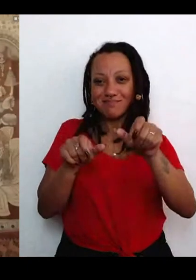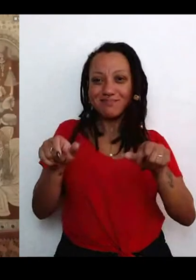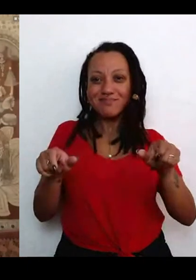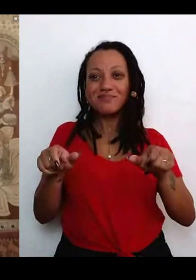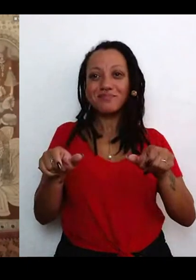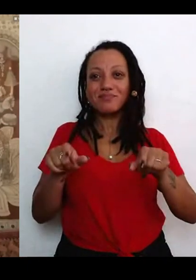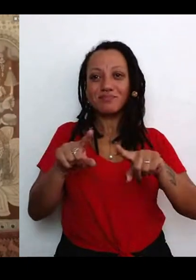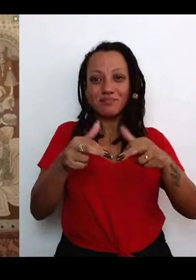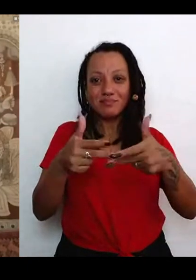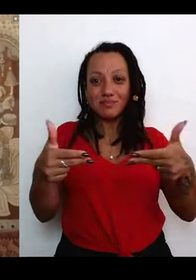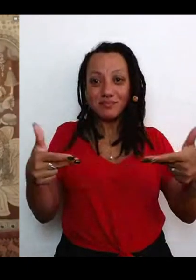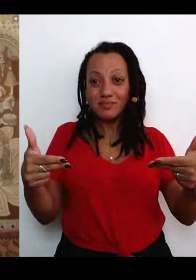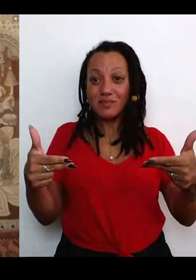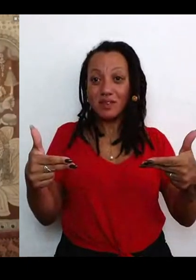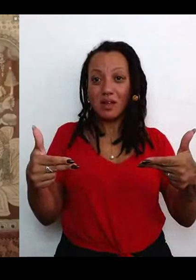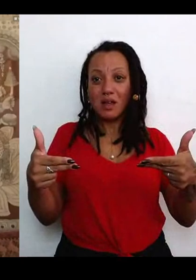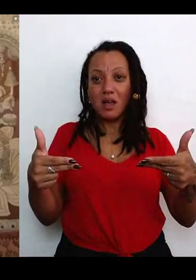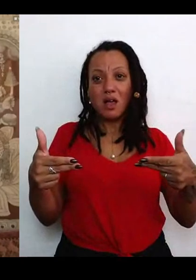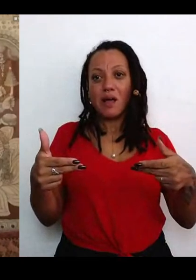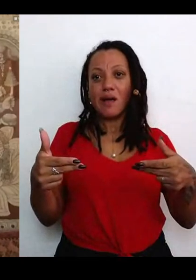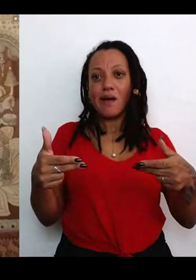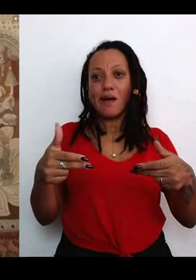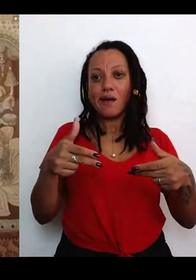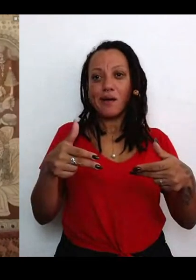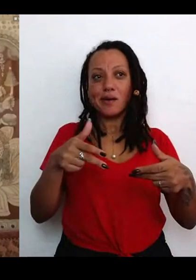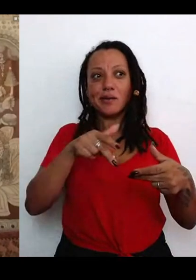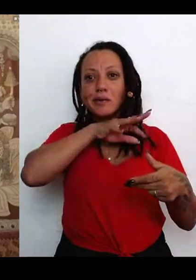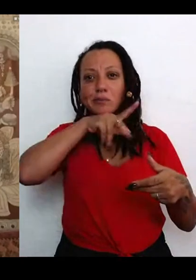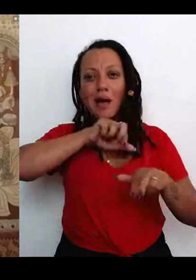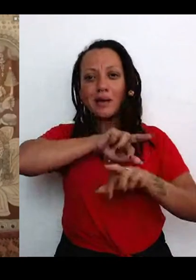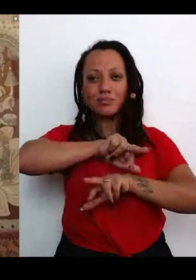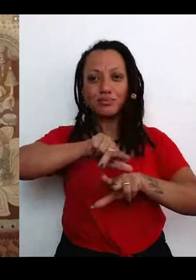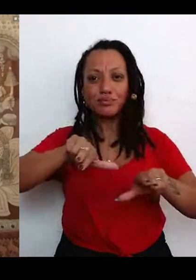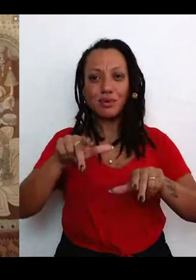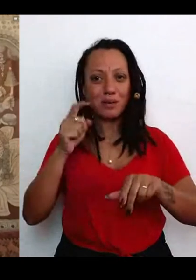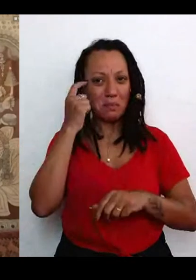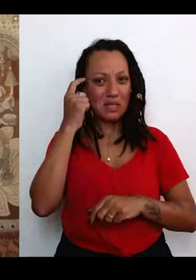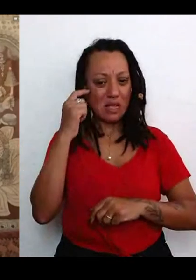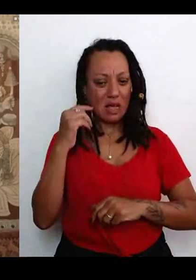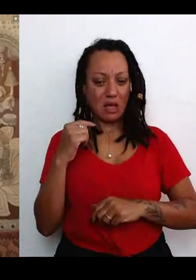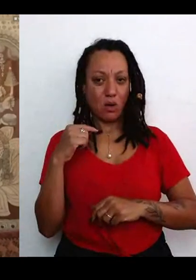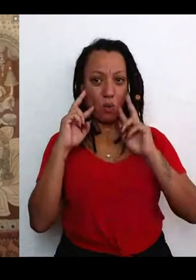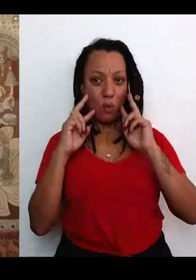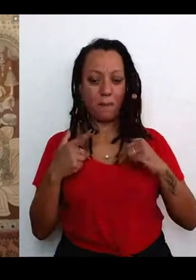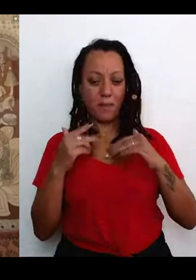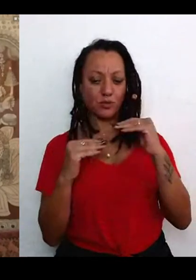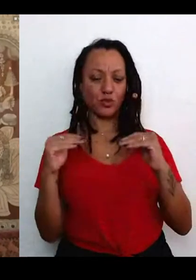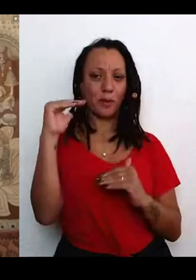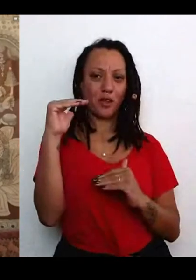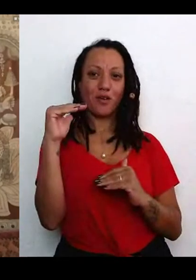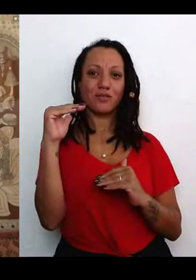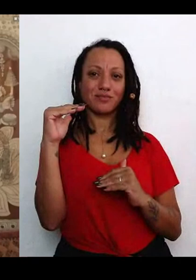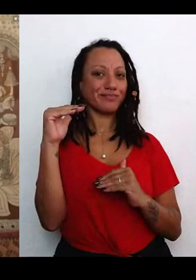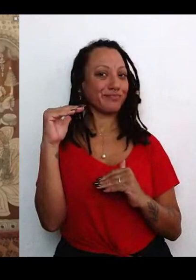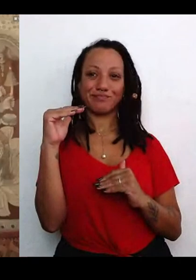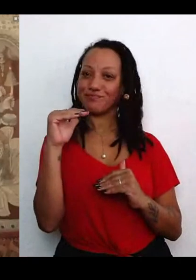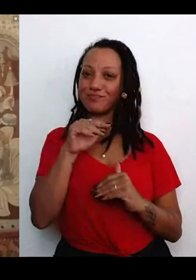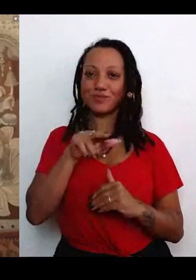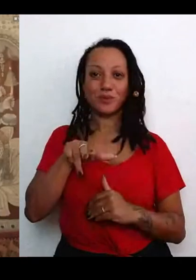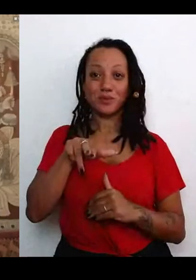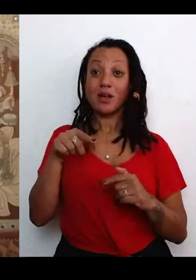anthropocentrism It's a child of colonialism the separatism of mechanistic reductionism as an epistemology